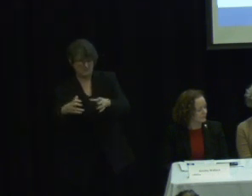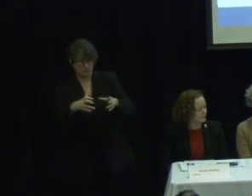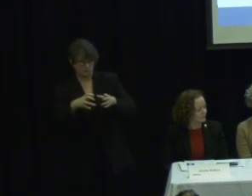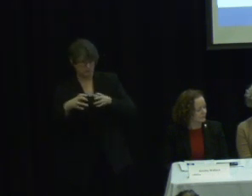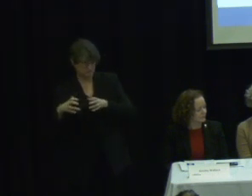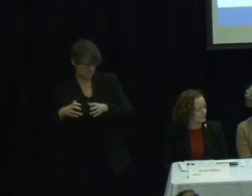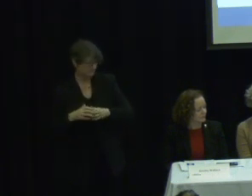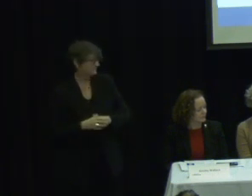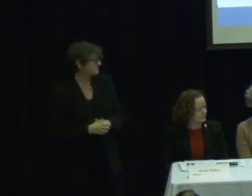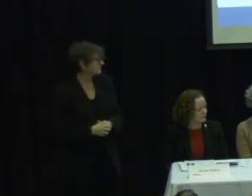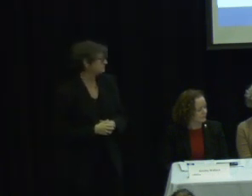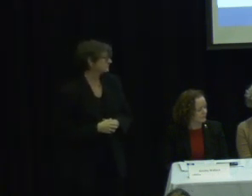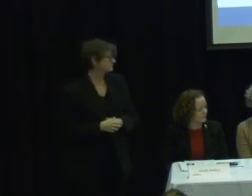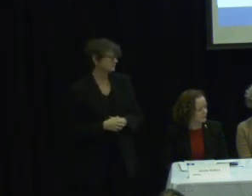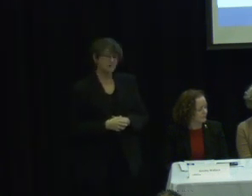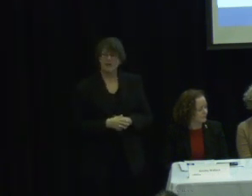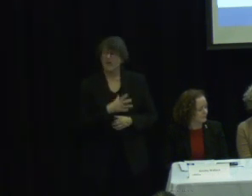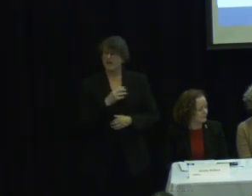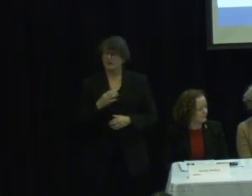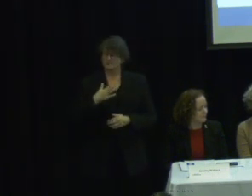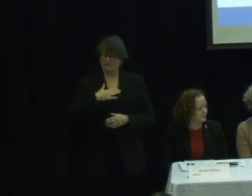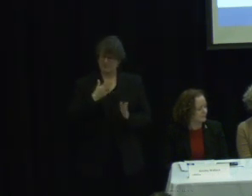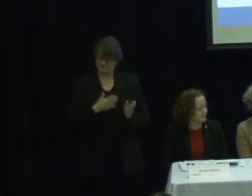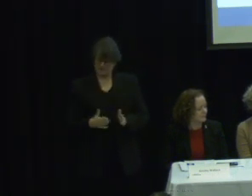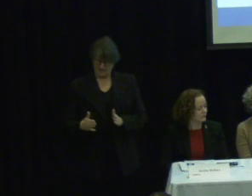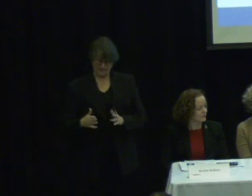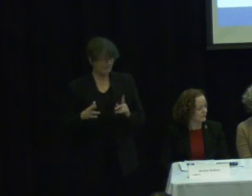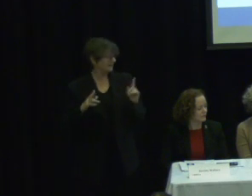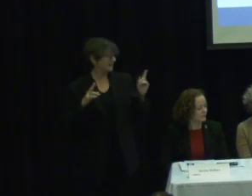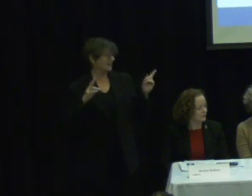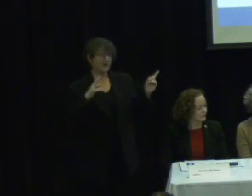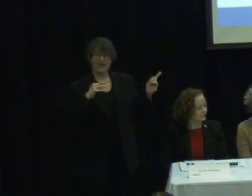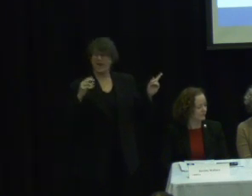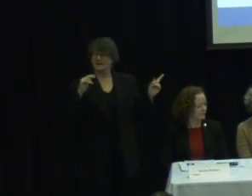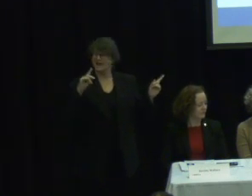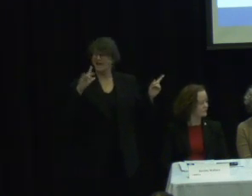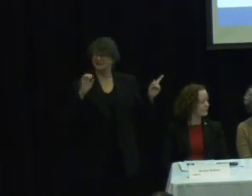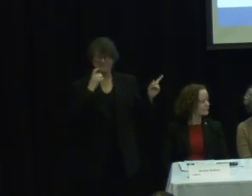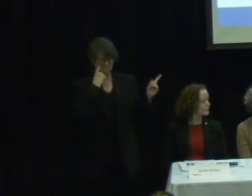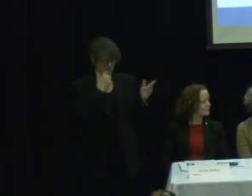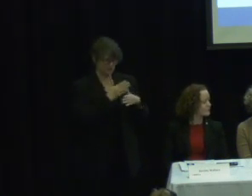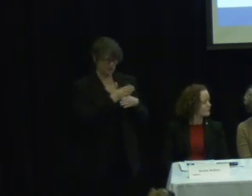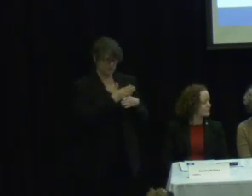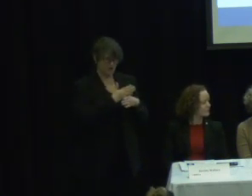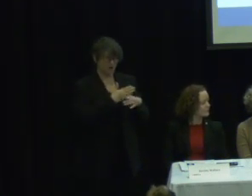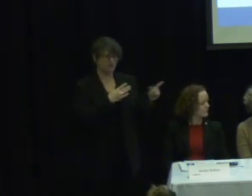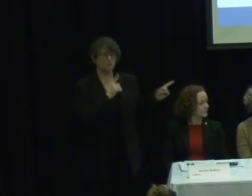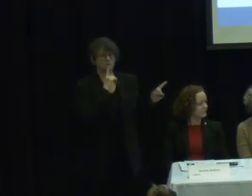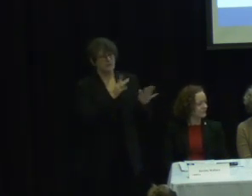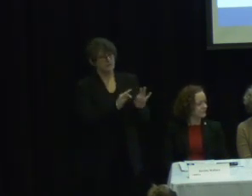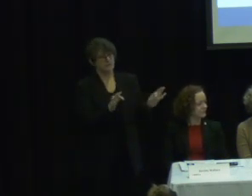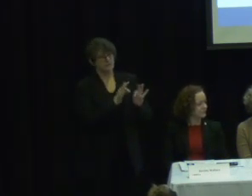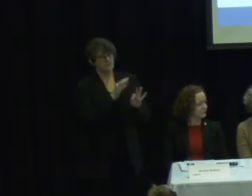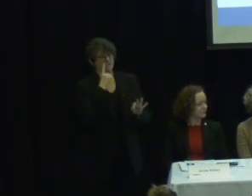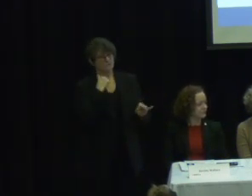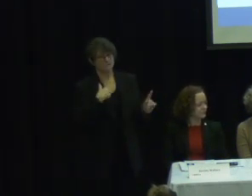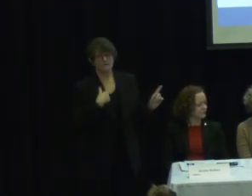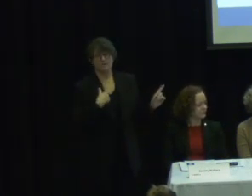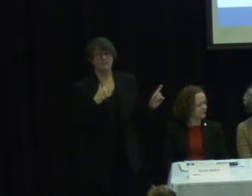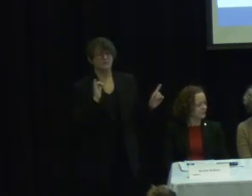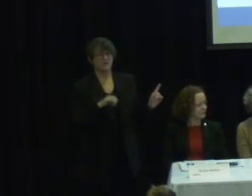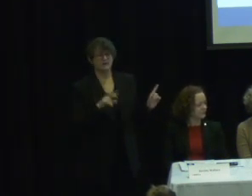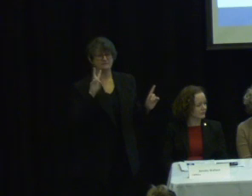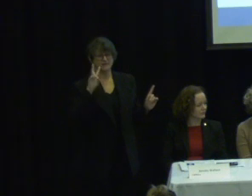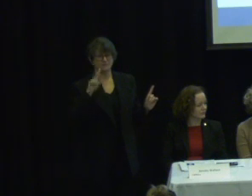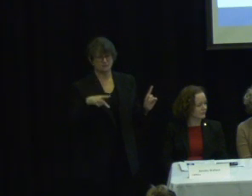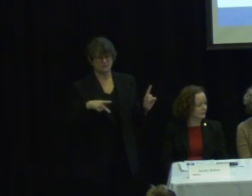then my plan, and Natalie just shared, it was very important for me that the vice president